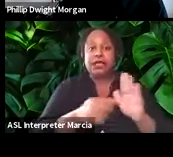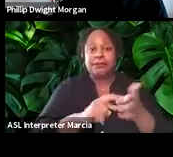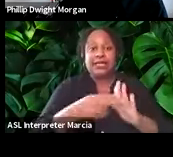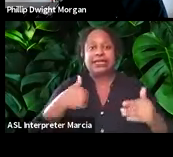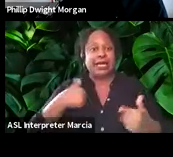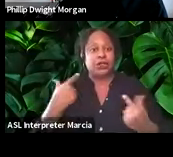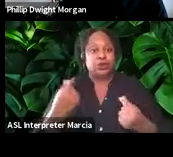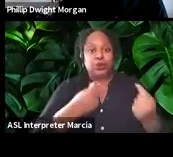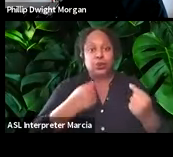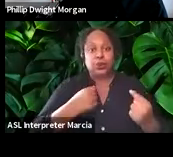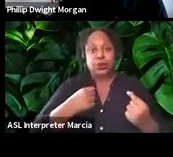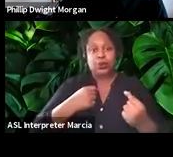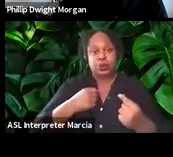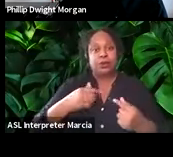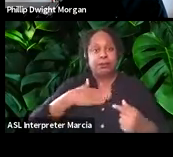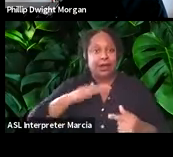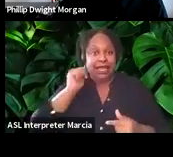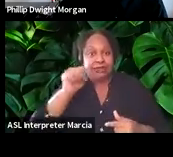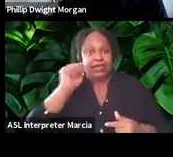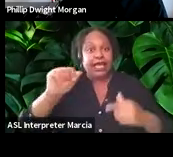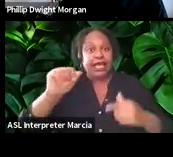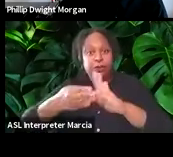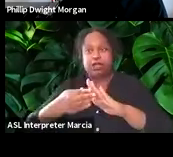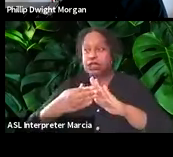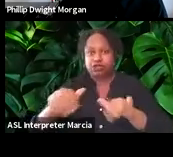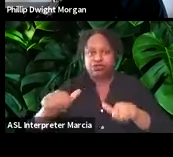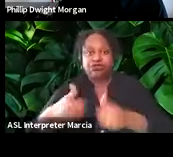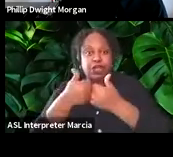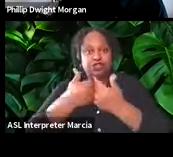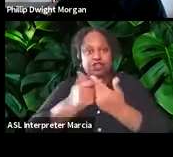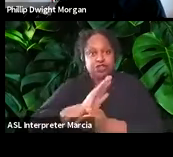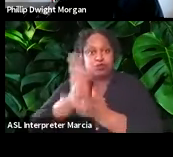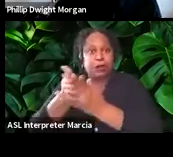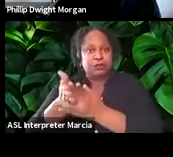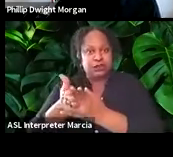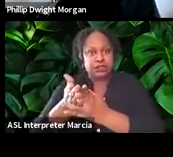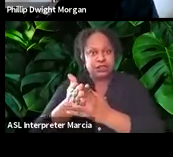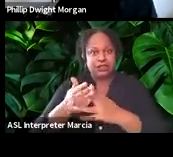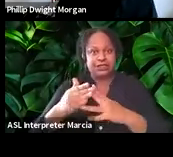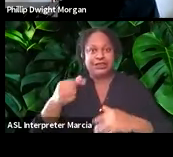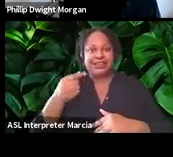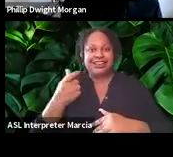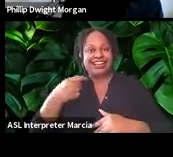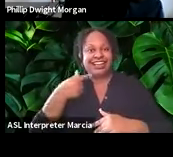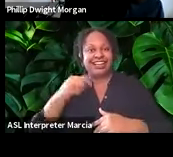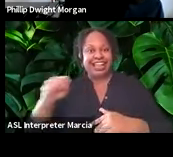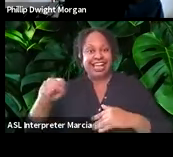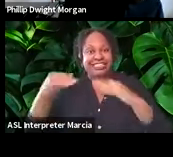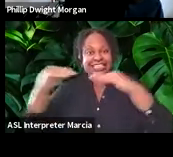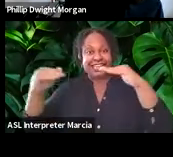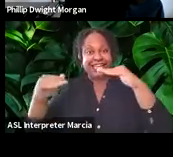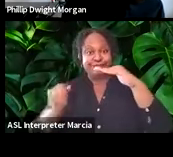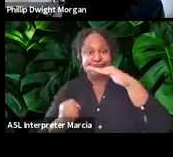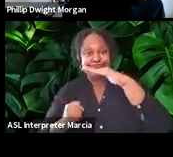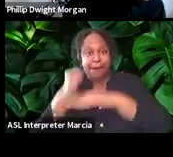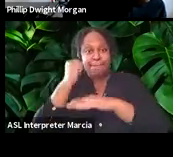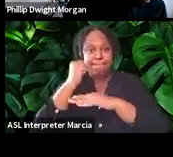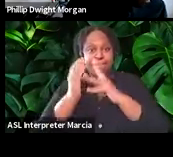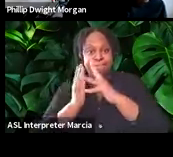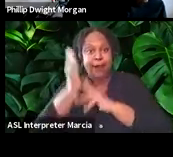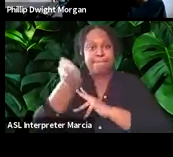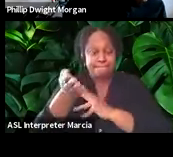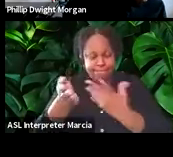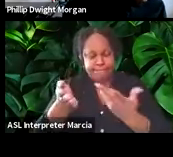your everyday community to disrupt, to challenge, to break glass ceilings. And it doesn't require a title. It doesn't require